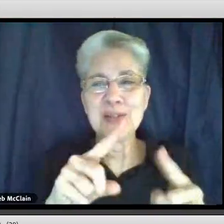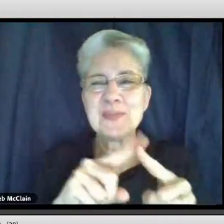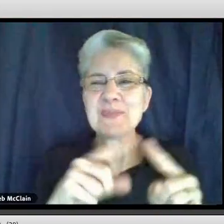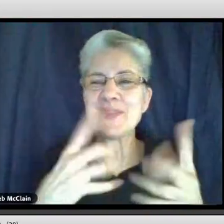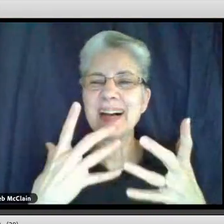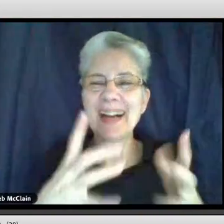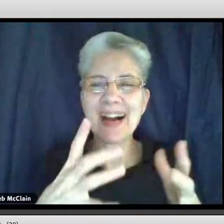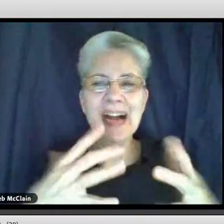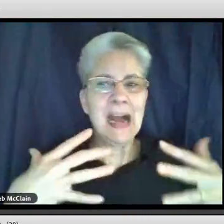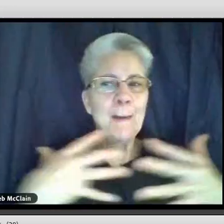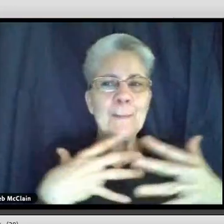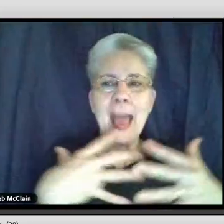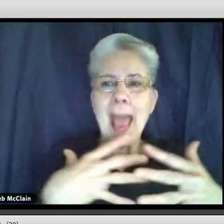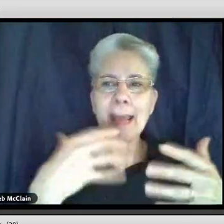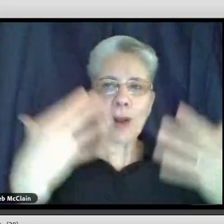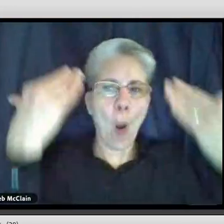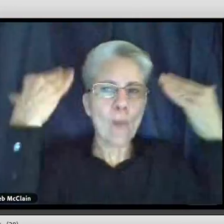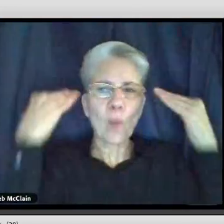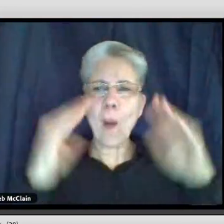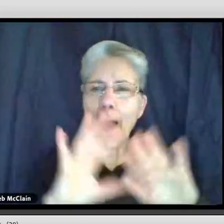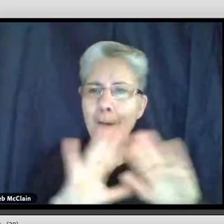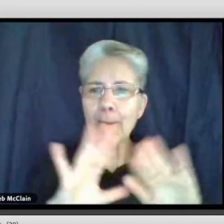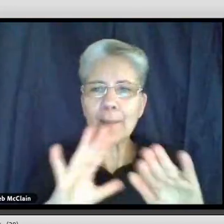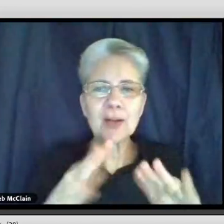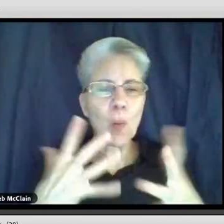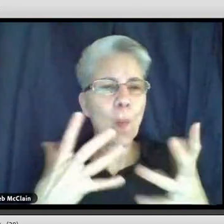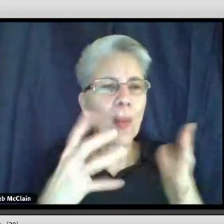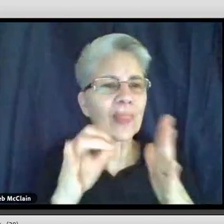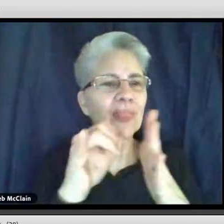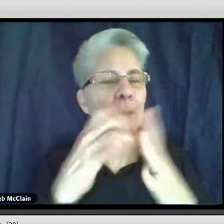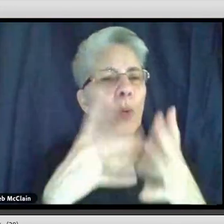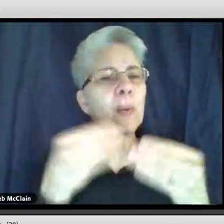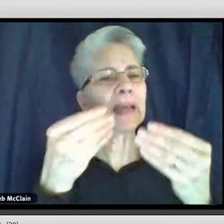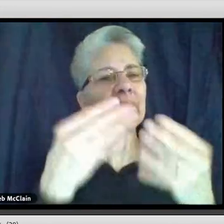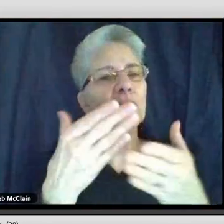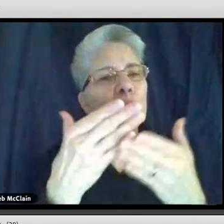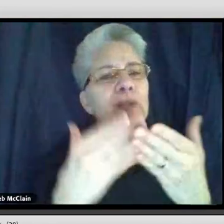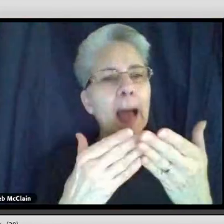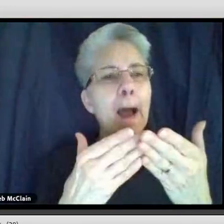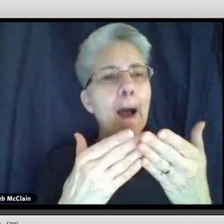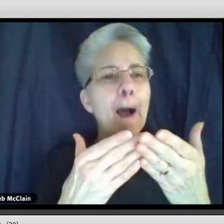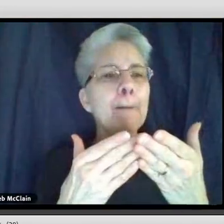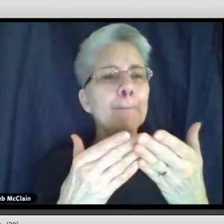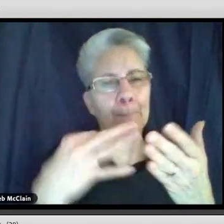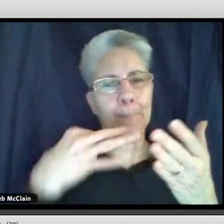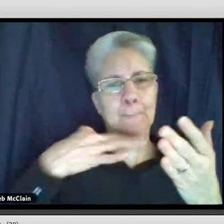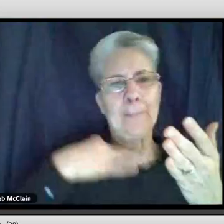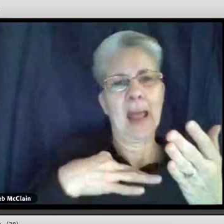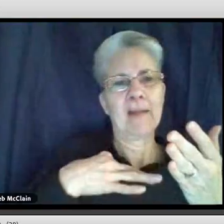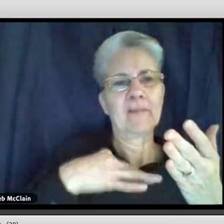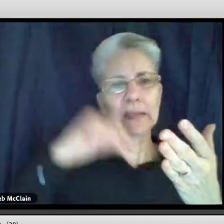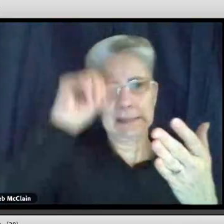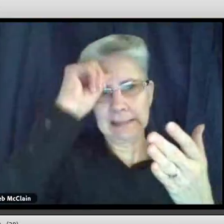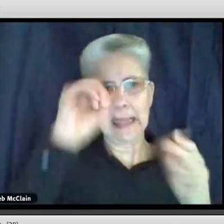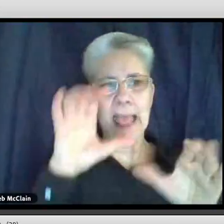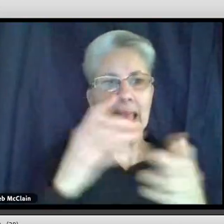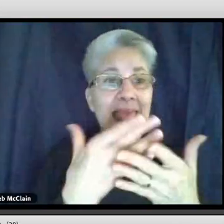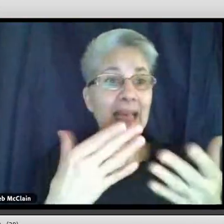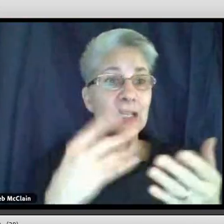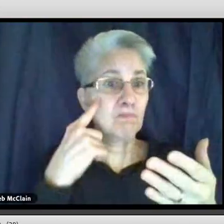you to panic or feel too overwhelmed. So I wanted to sort of give you some takeaway actions or